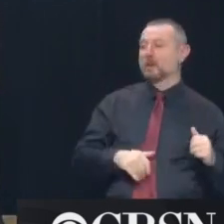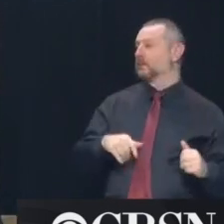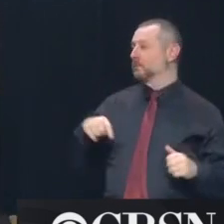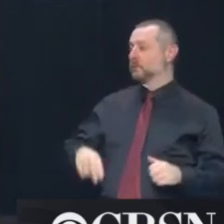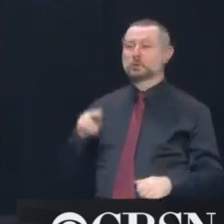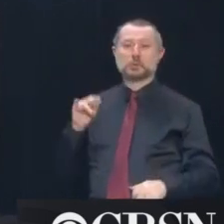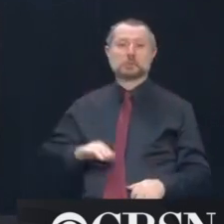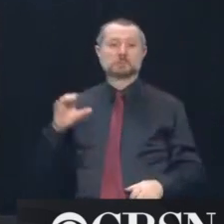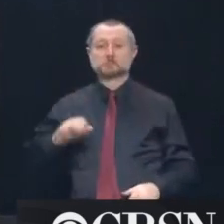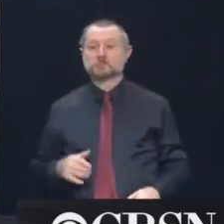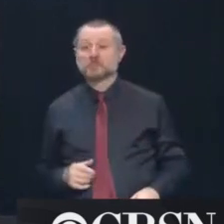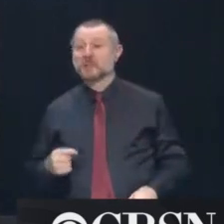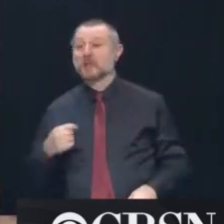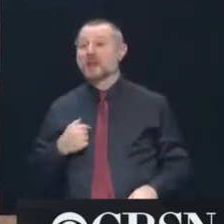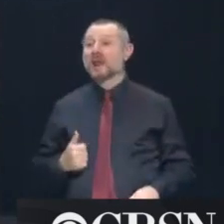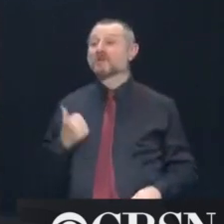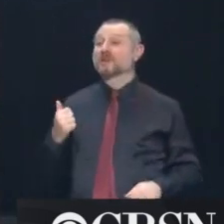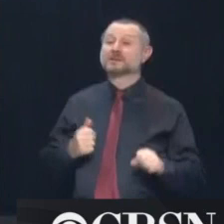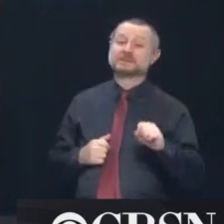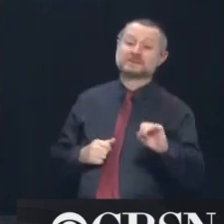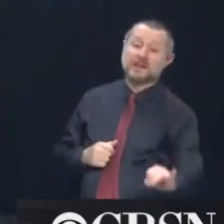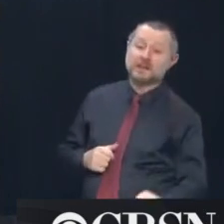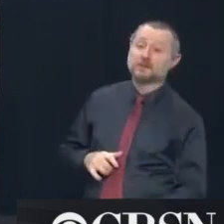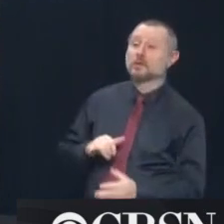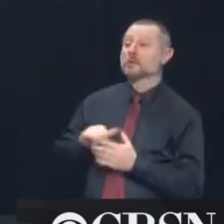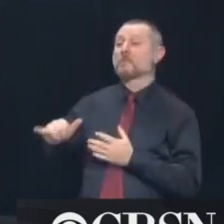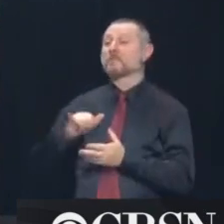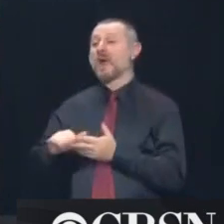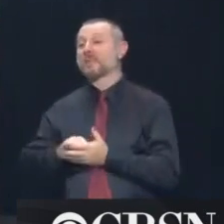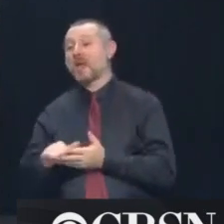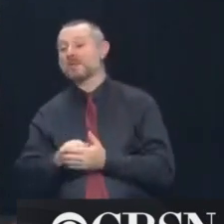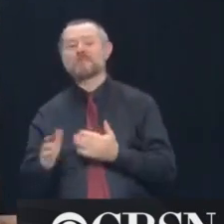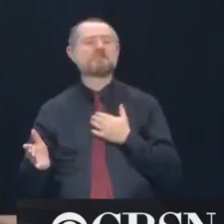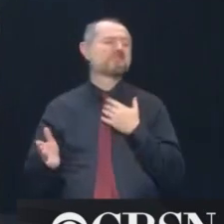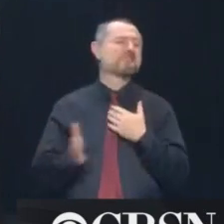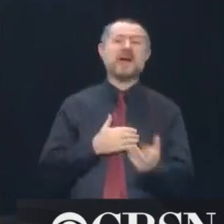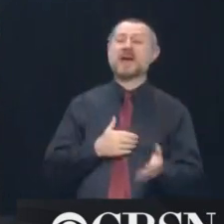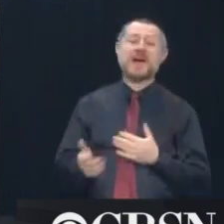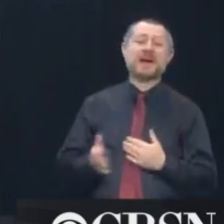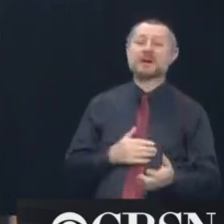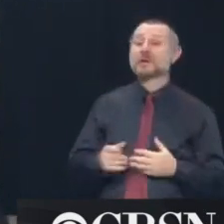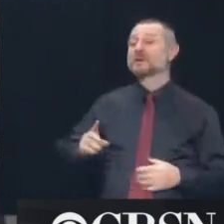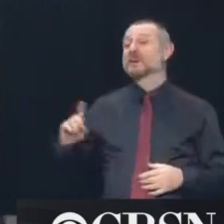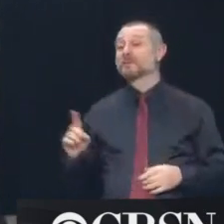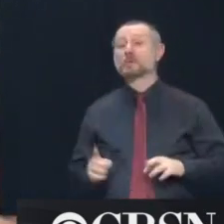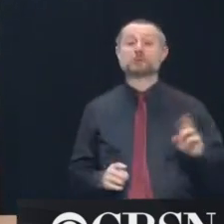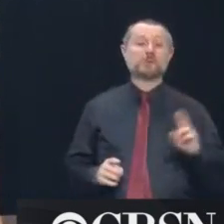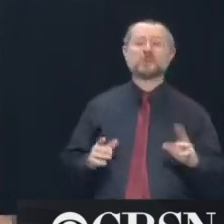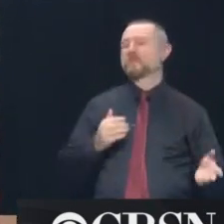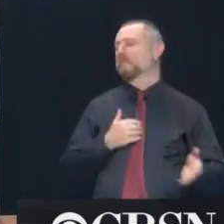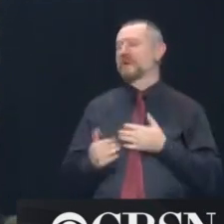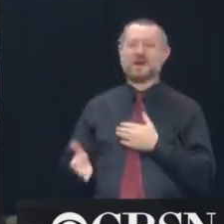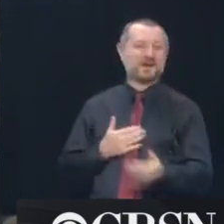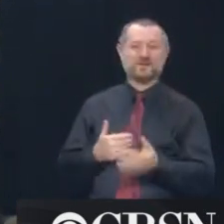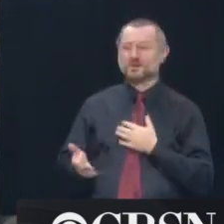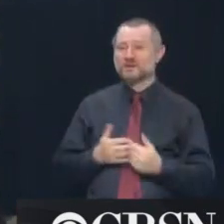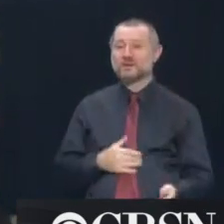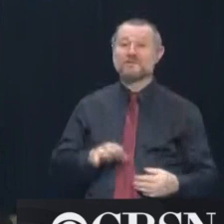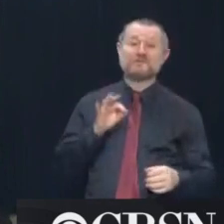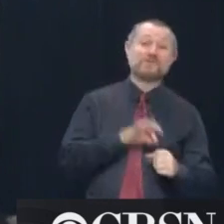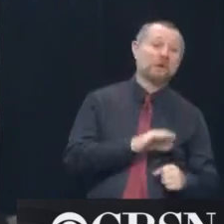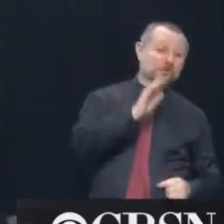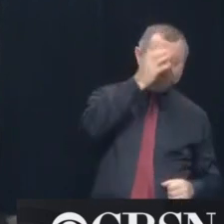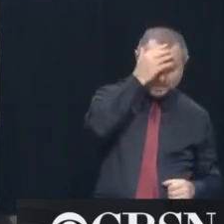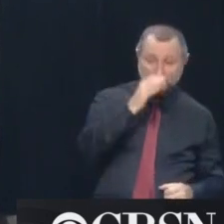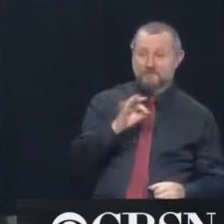Staten Island or if you're Manhattan, doesn't matter. If you're Democrat or Republican, doesn't matter. You voted for Trump, you voted for Biden, doesn't matter.